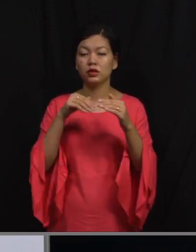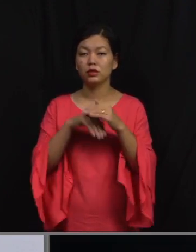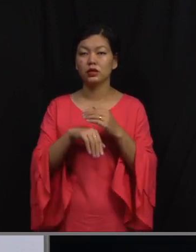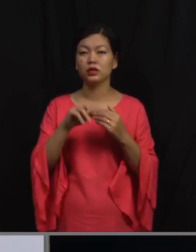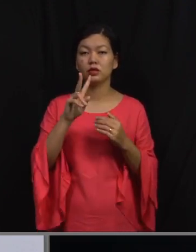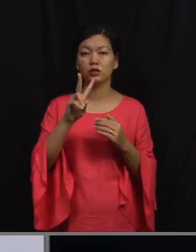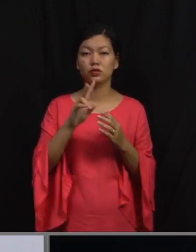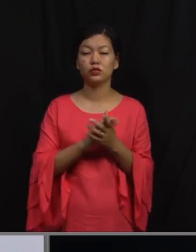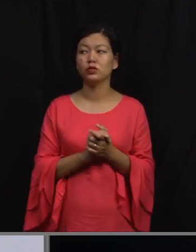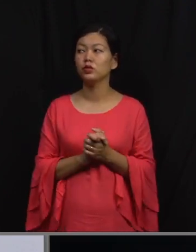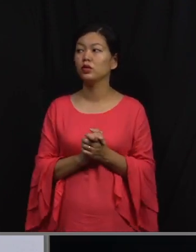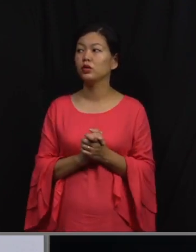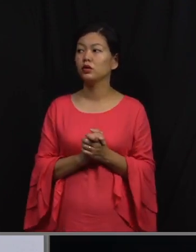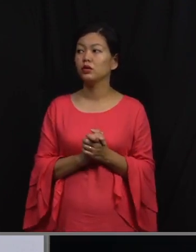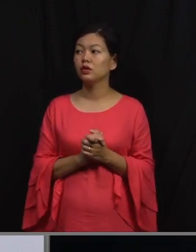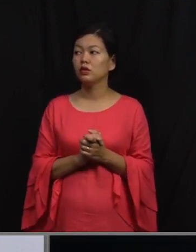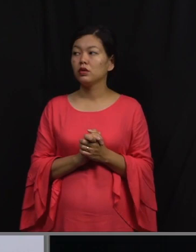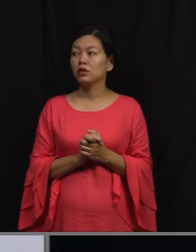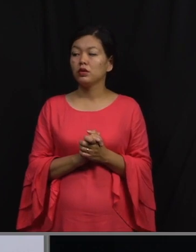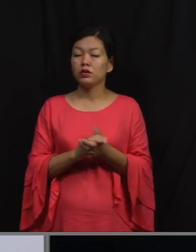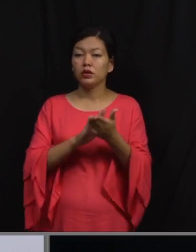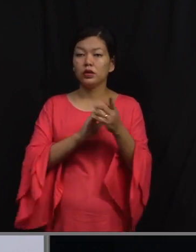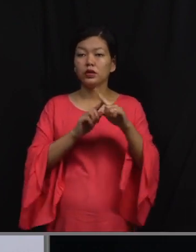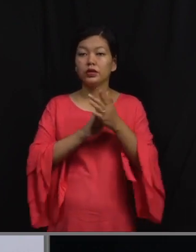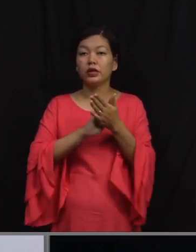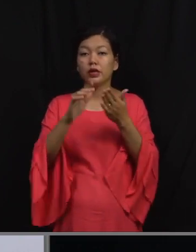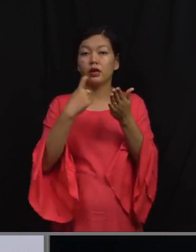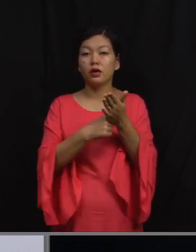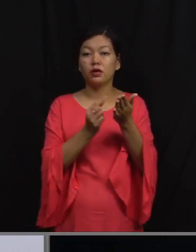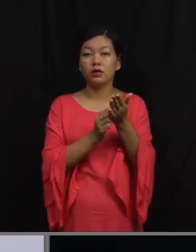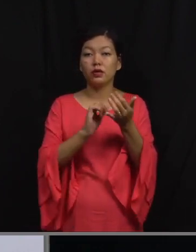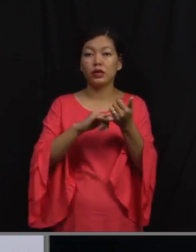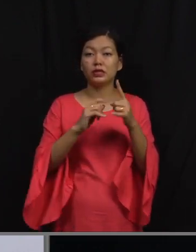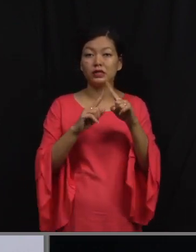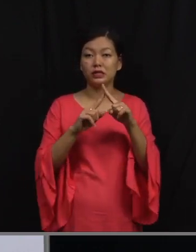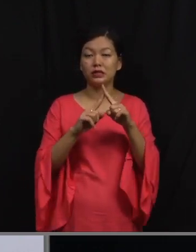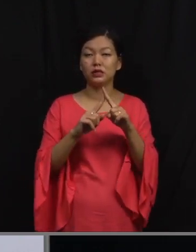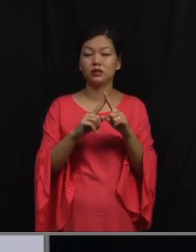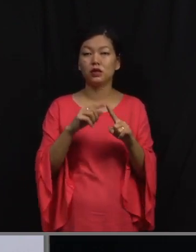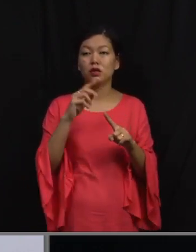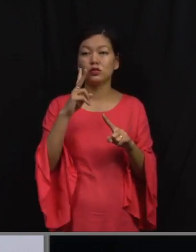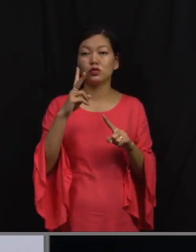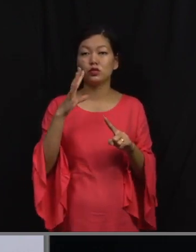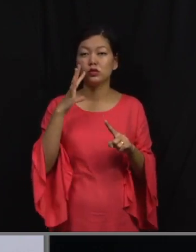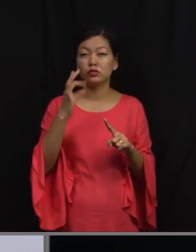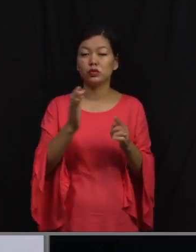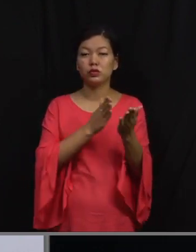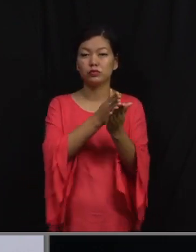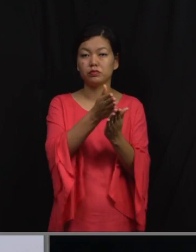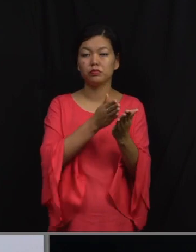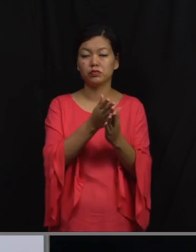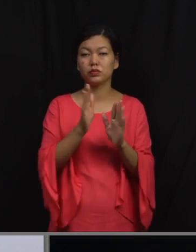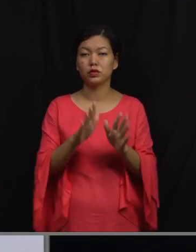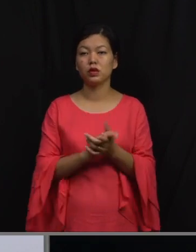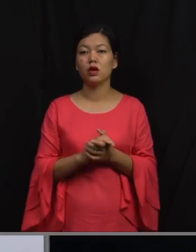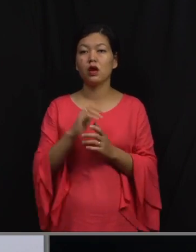of trust. Okay, so in physics there are two main principles of trust. Okay, so number one we